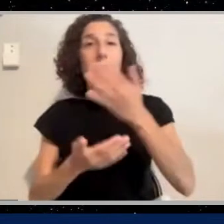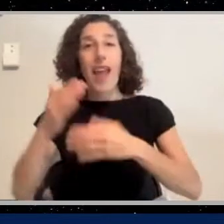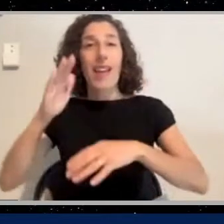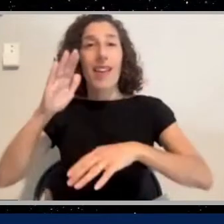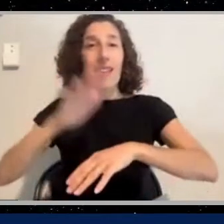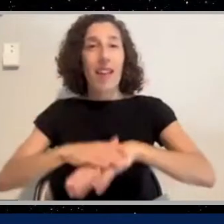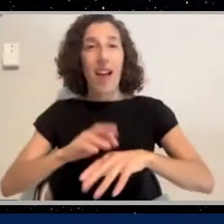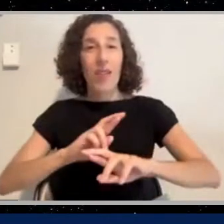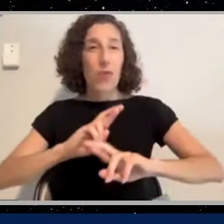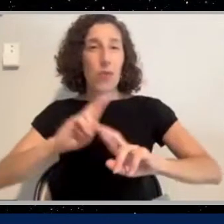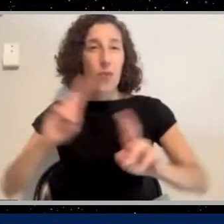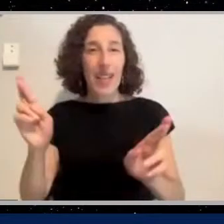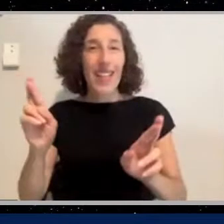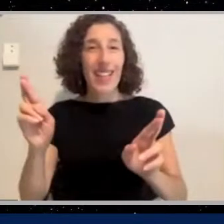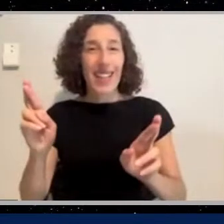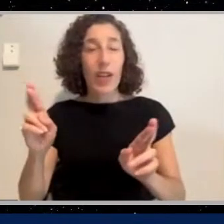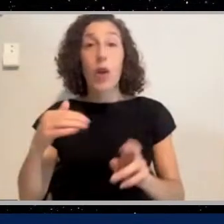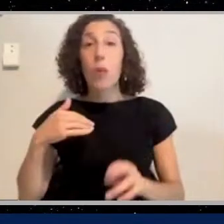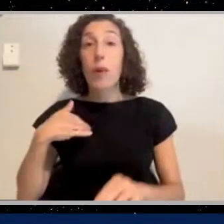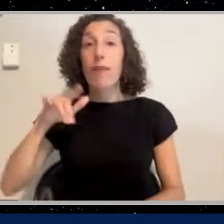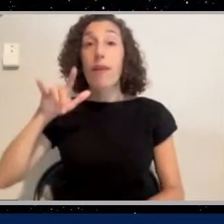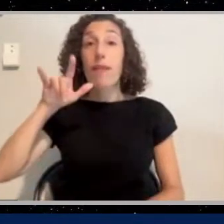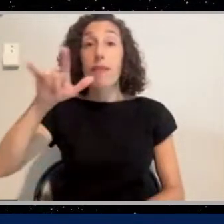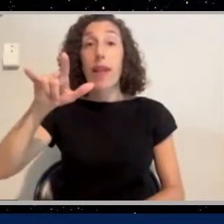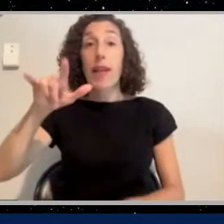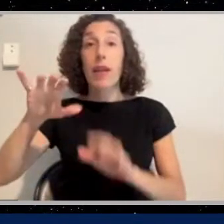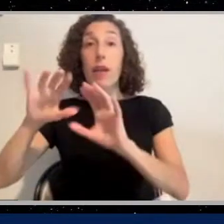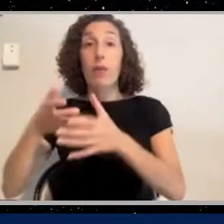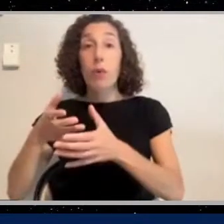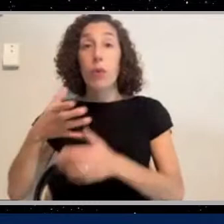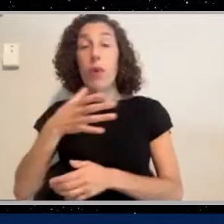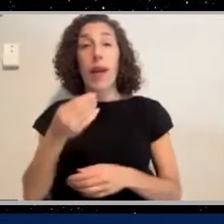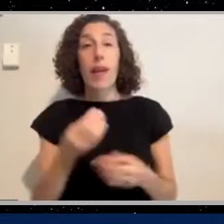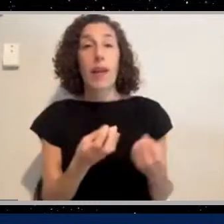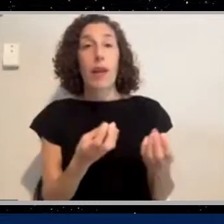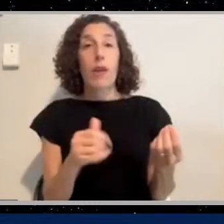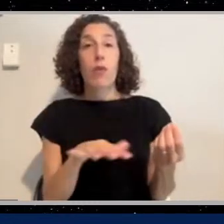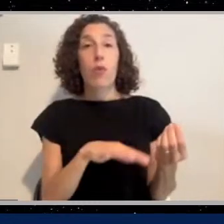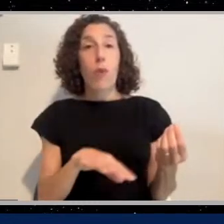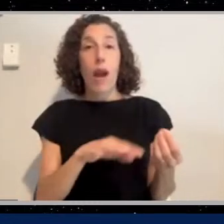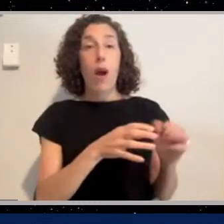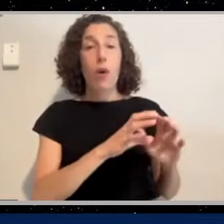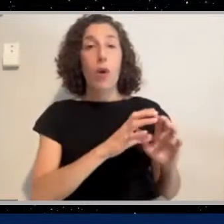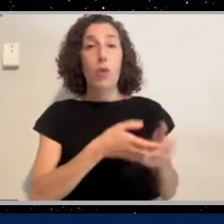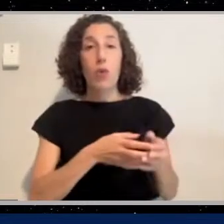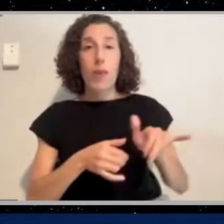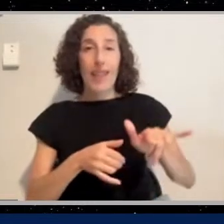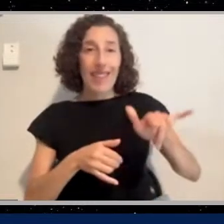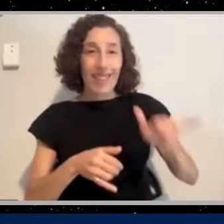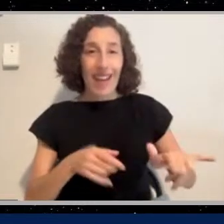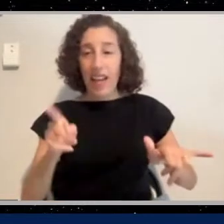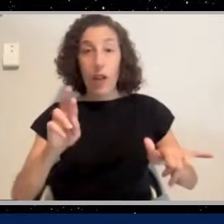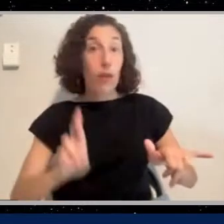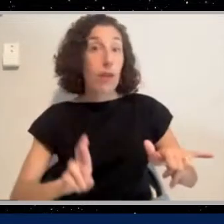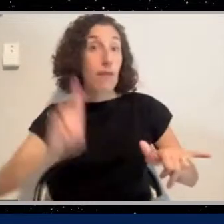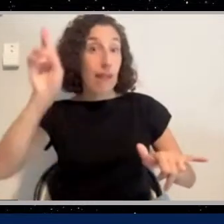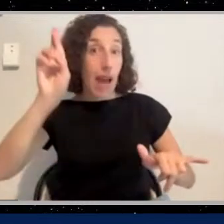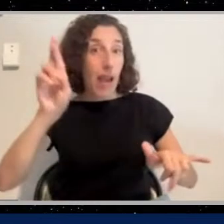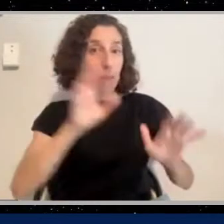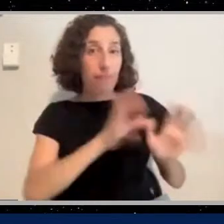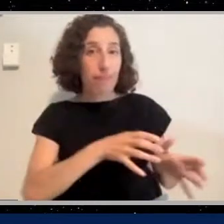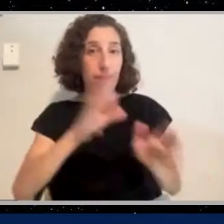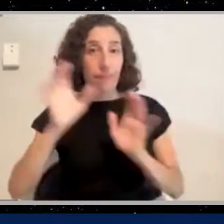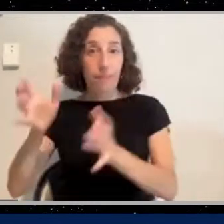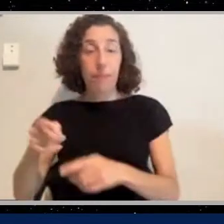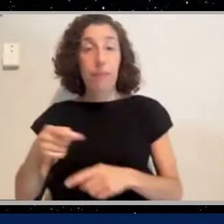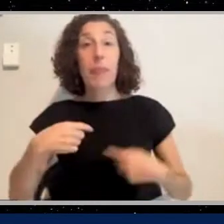crew, there's also the ground crew as well. And then the subgroups that Sawyer mentioned, like for instance, I'm on the